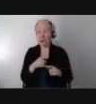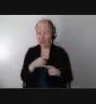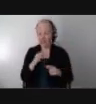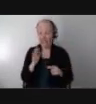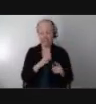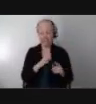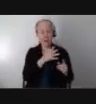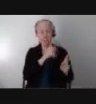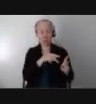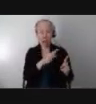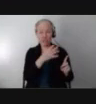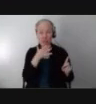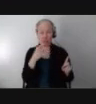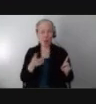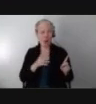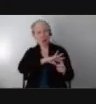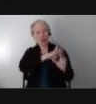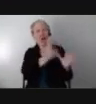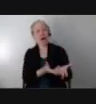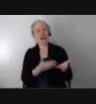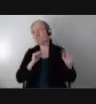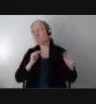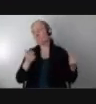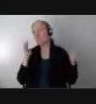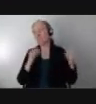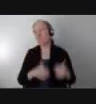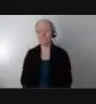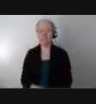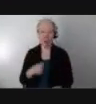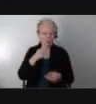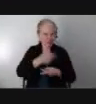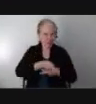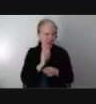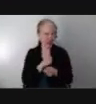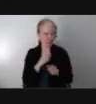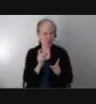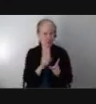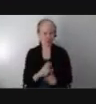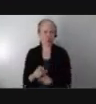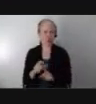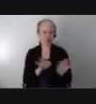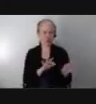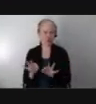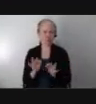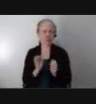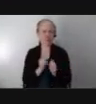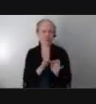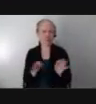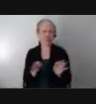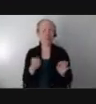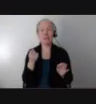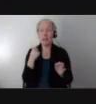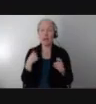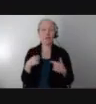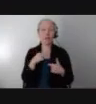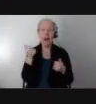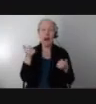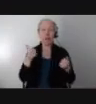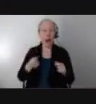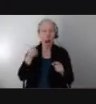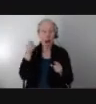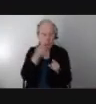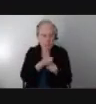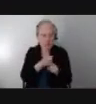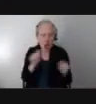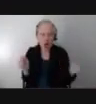and they can land differently when they're being said about different people. Even though it may not be intended, words can harm each other. They can